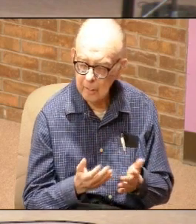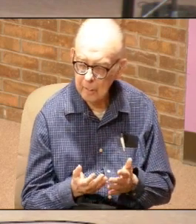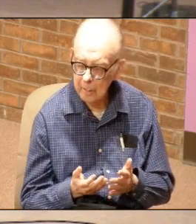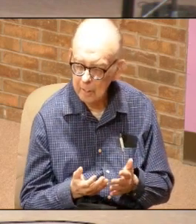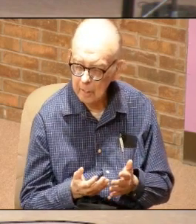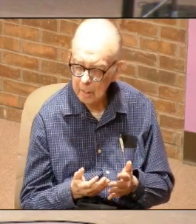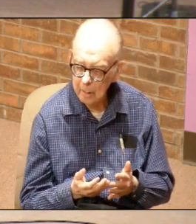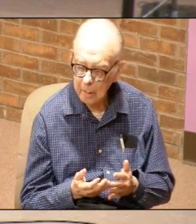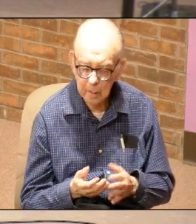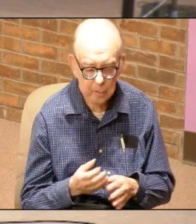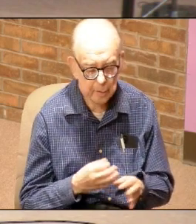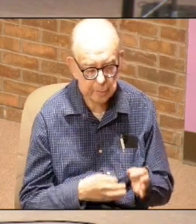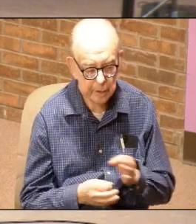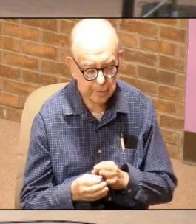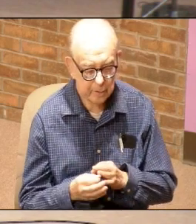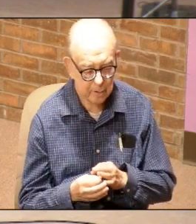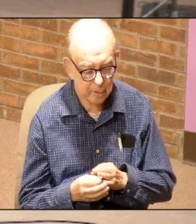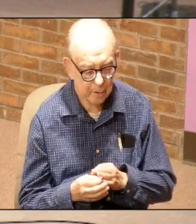his replacement.